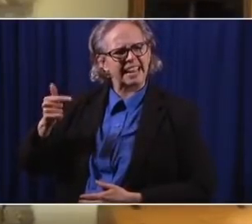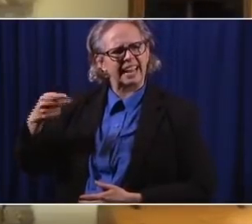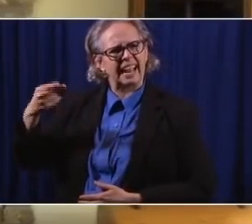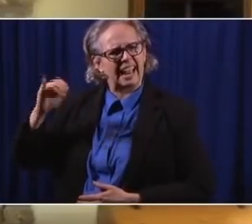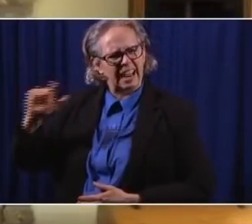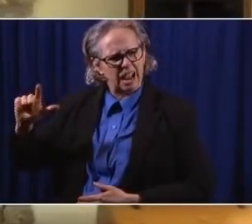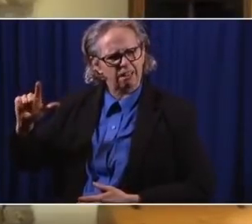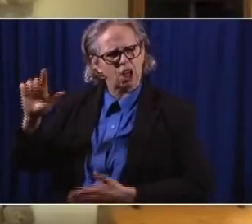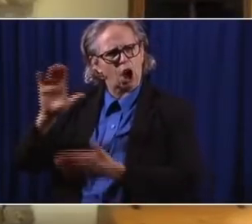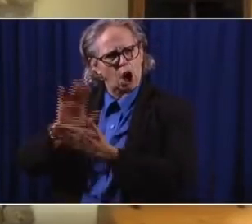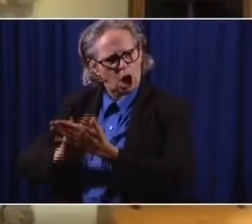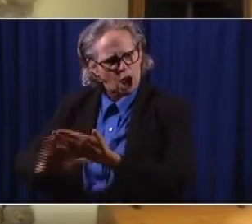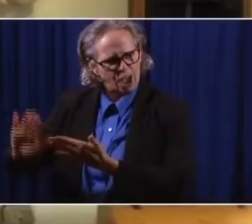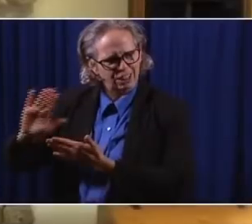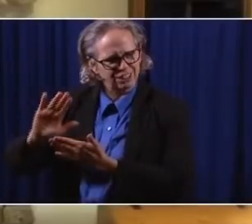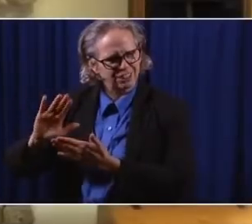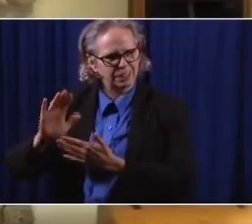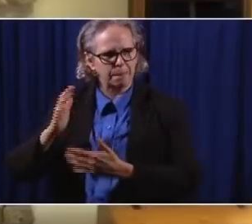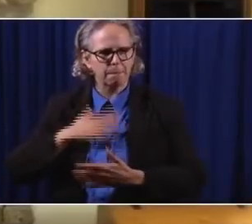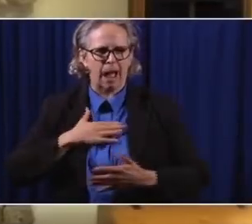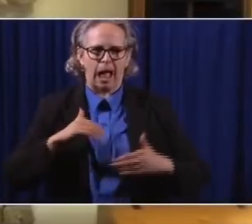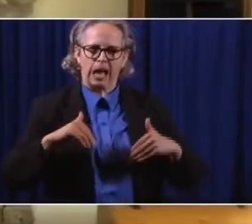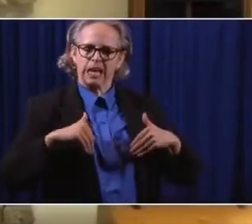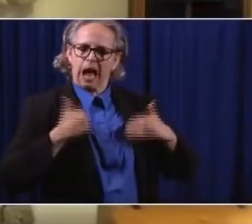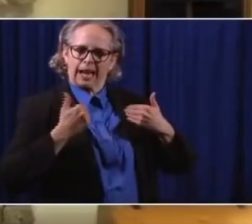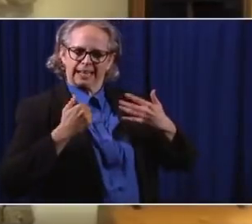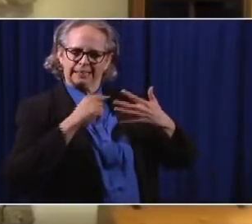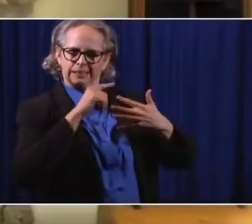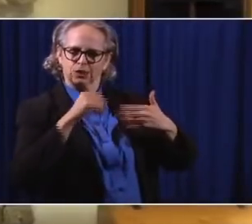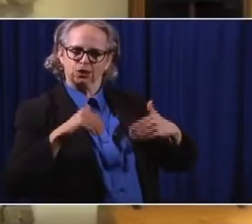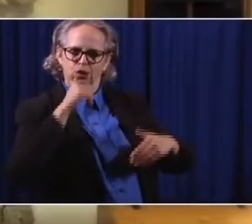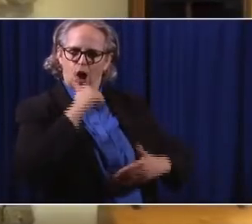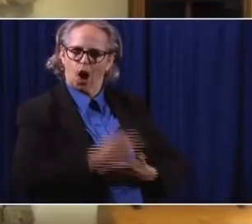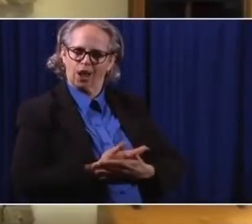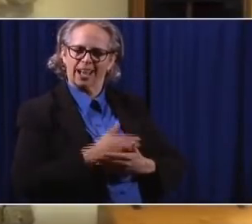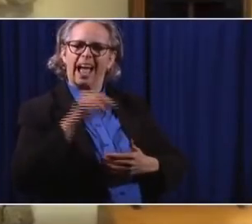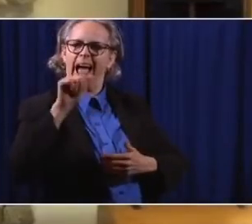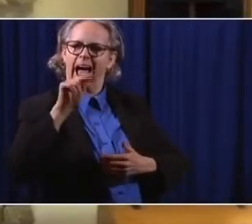was a tie, the purple tie I picked out today.